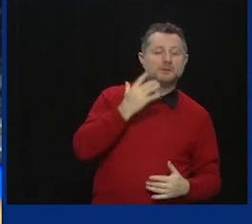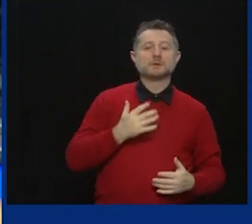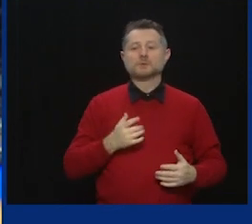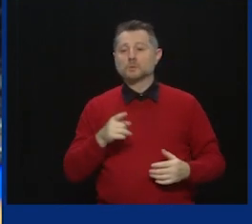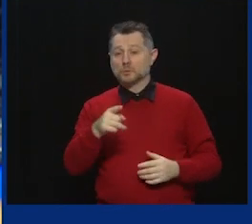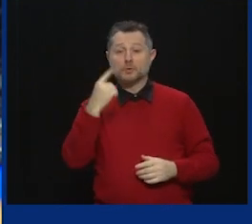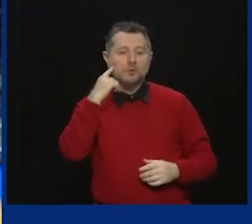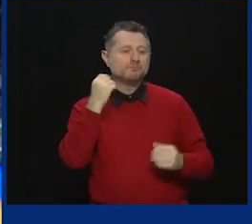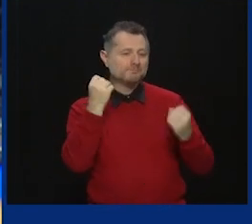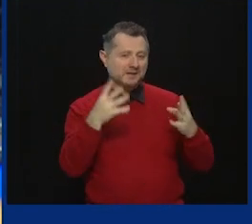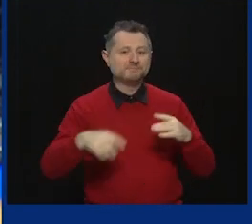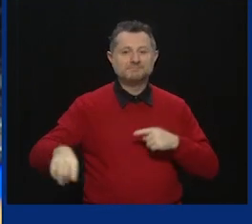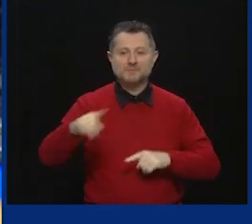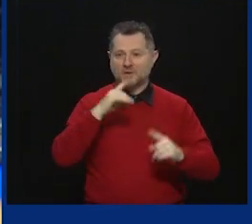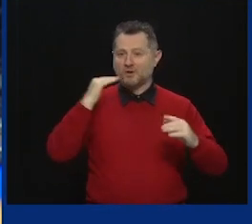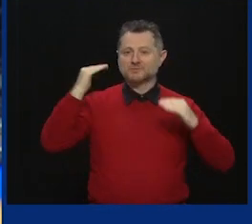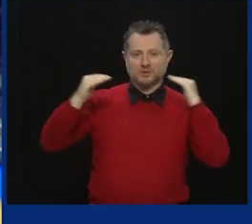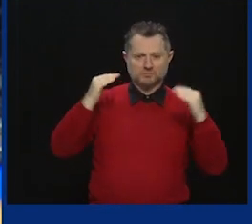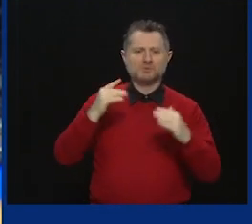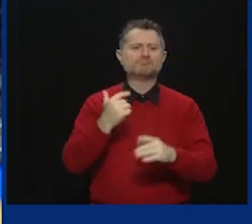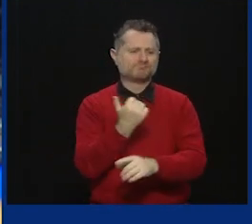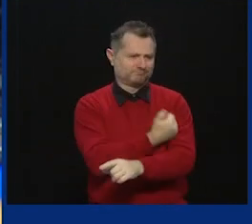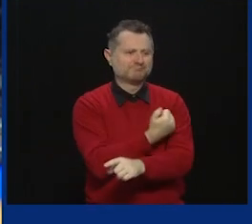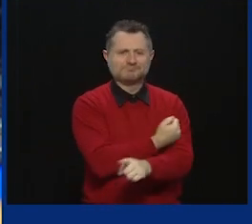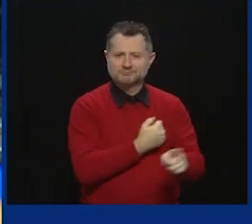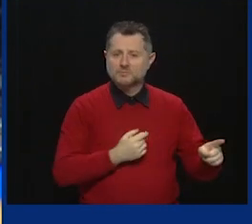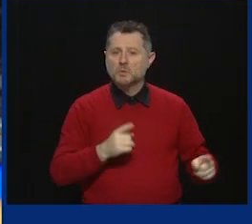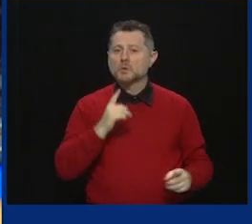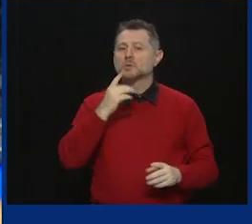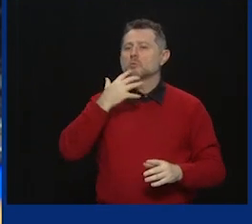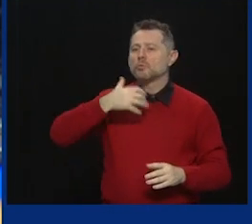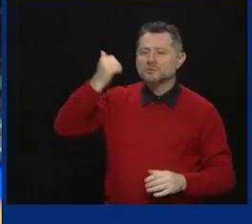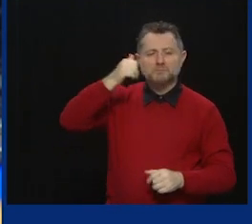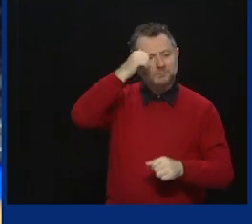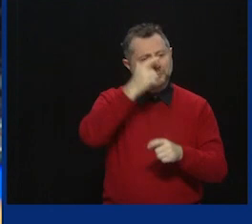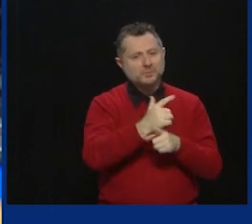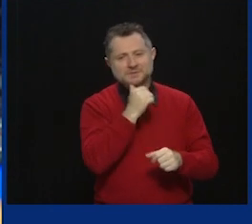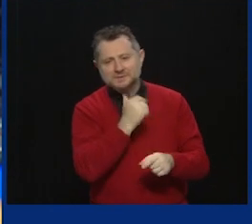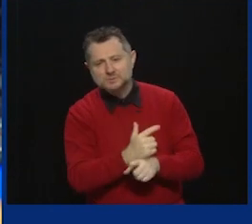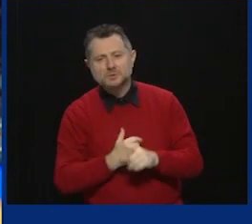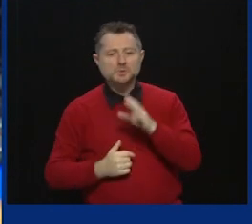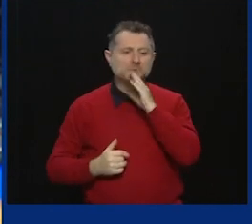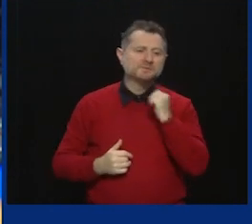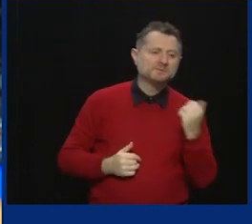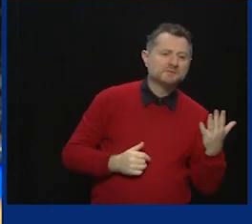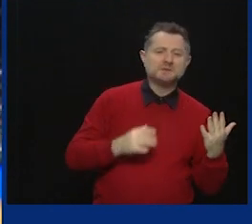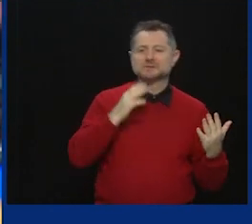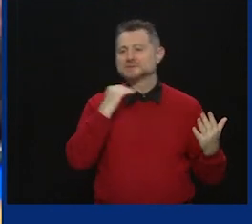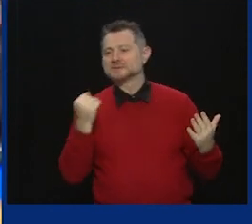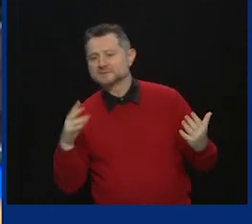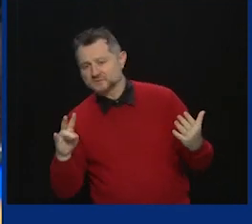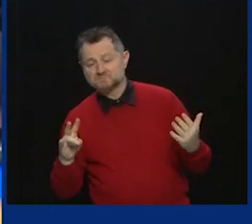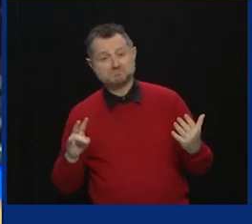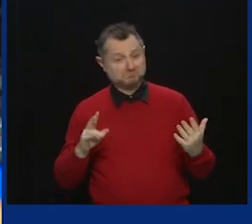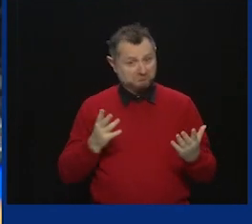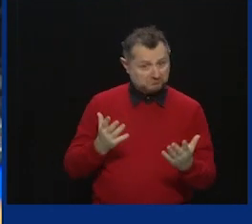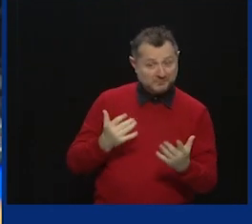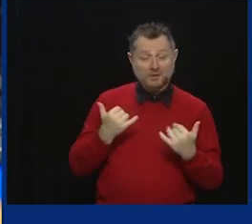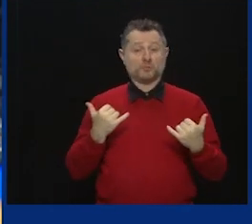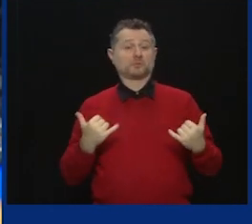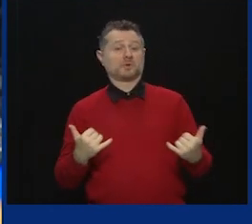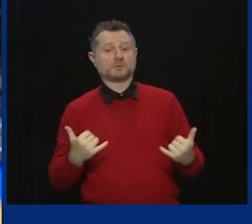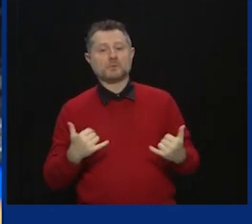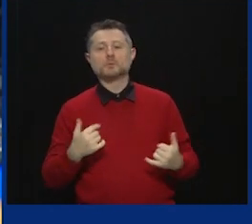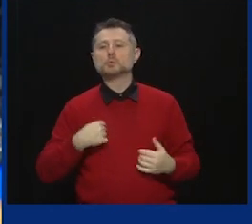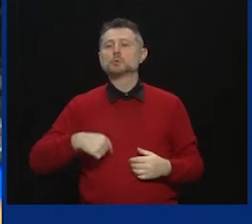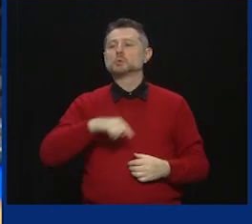their vaccinations, and maybe some of your older siblings, like age 15 to 17 is okay. But right now, we're